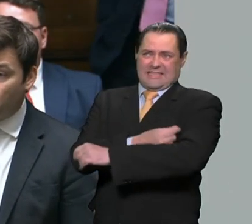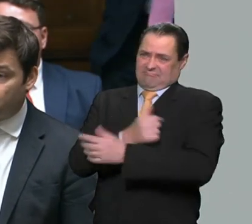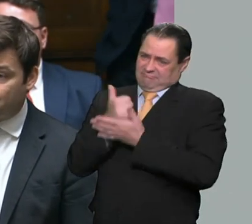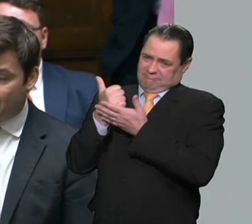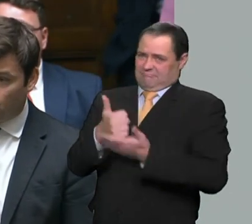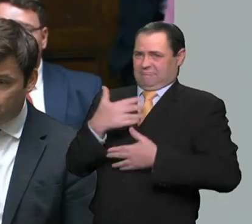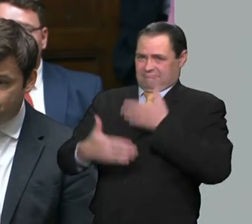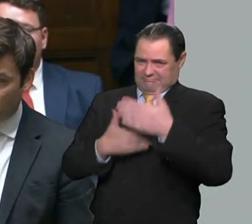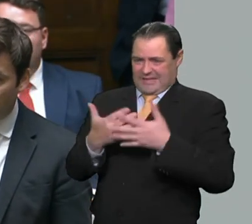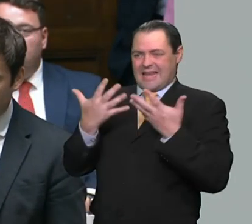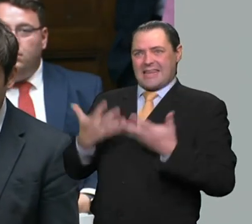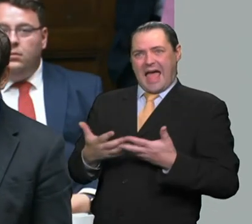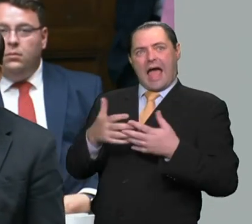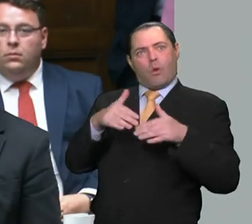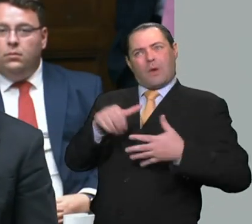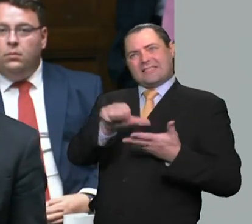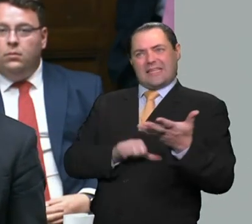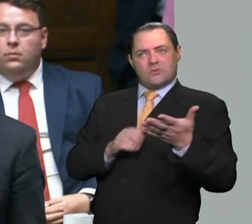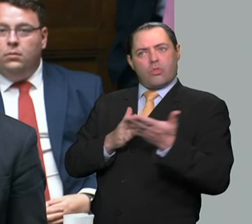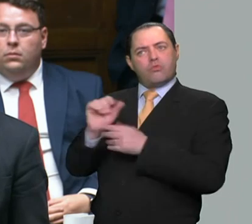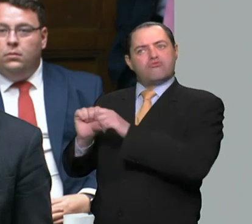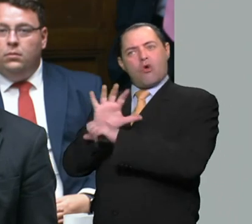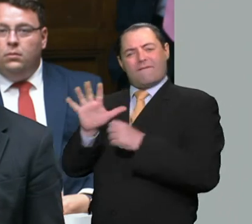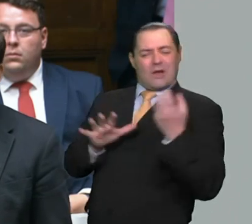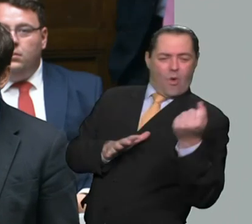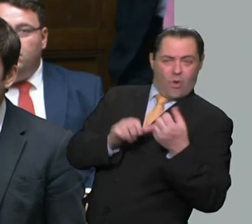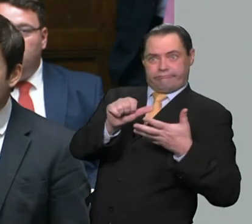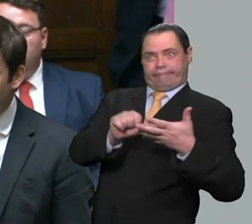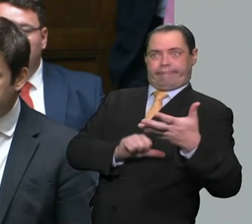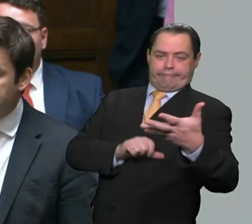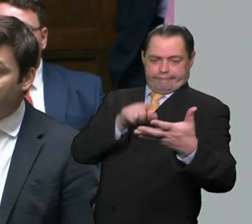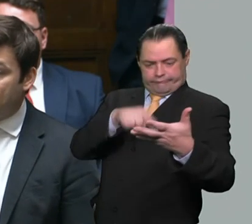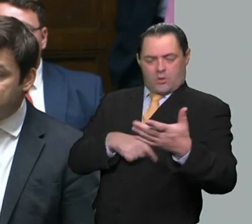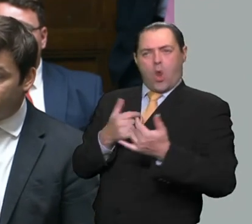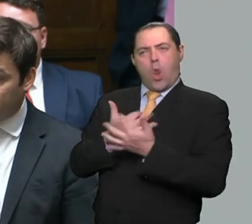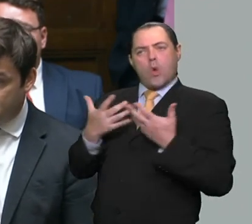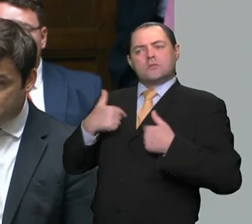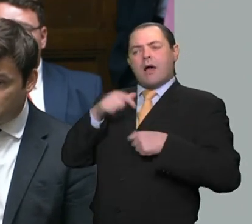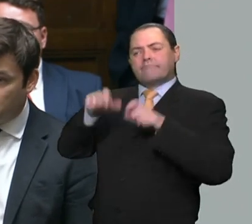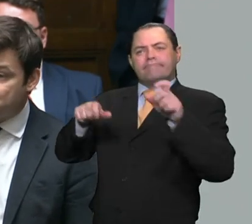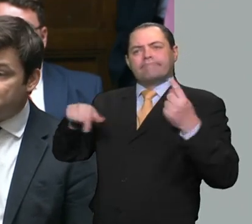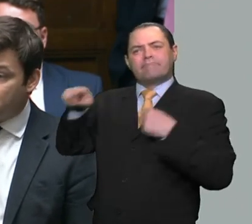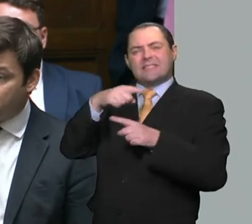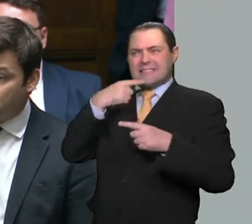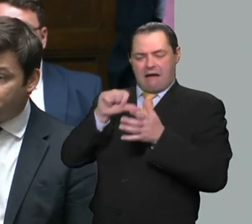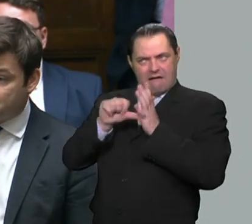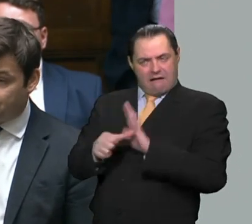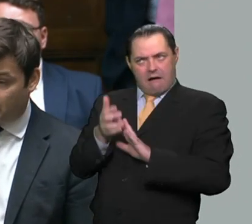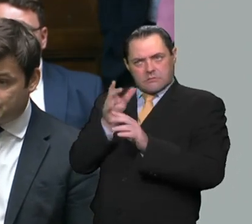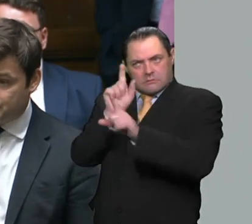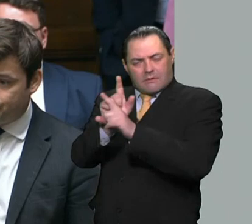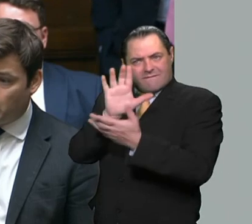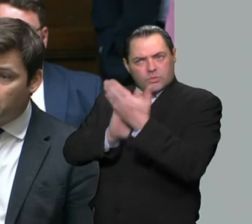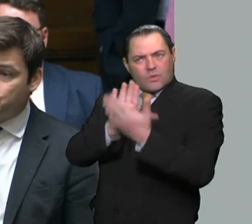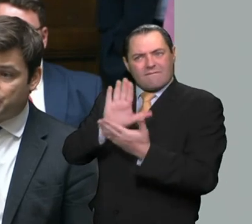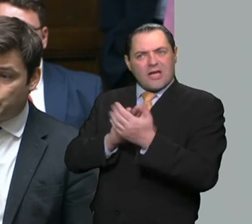huge COVID backlog. As a result, many of my constituents have contacted me, frustrated by how difficult it is to see their GP